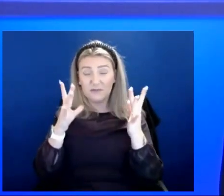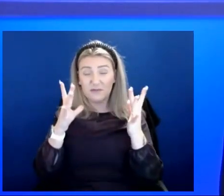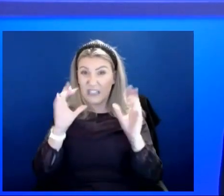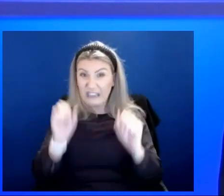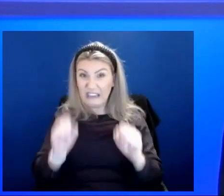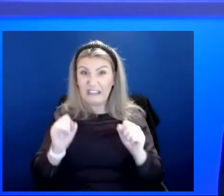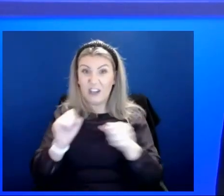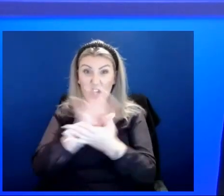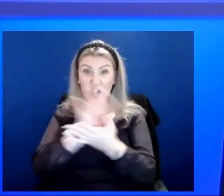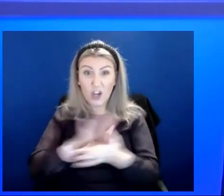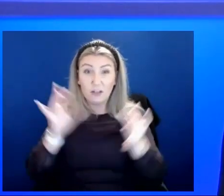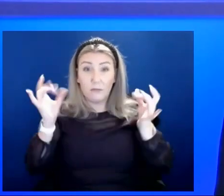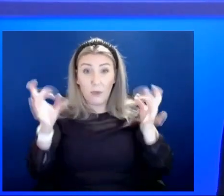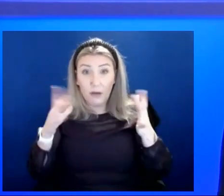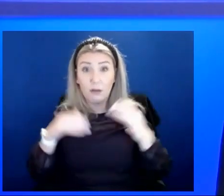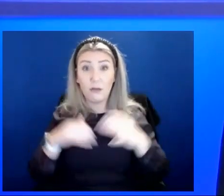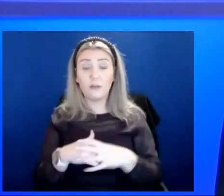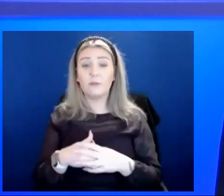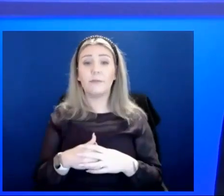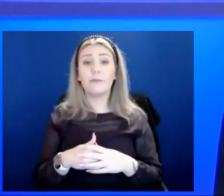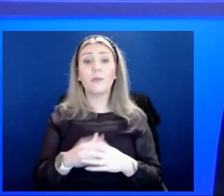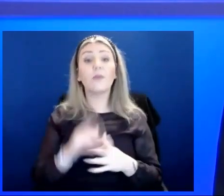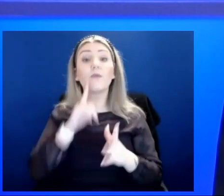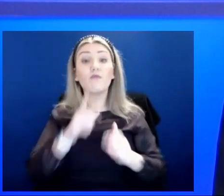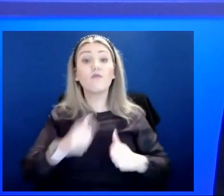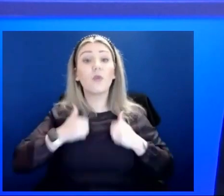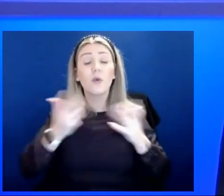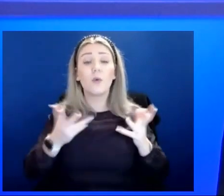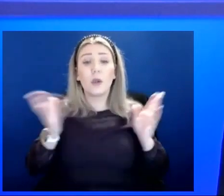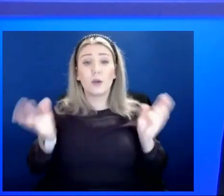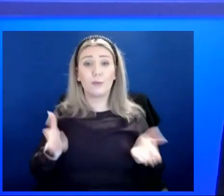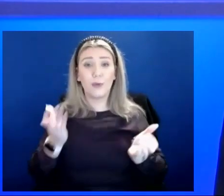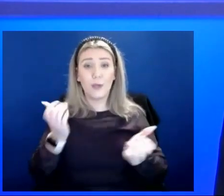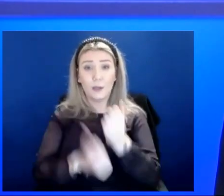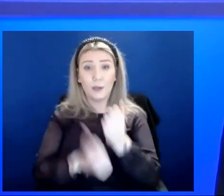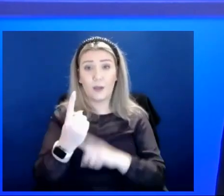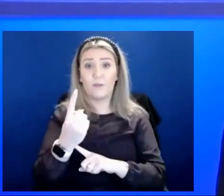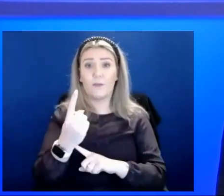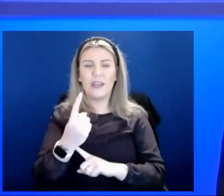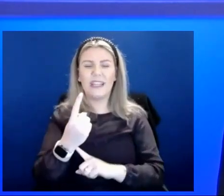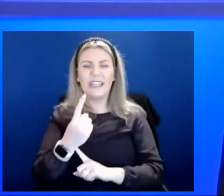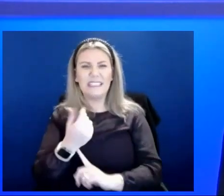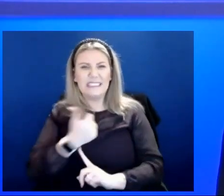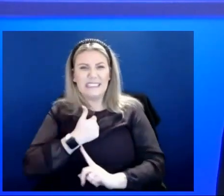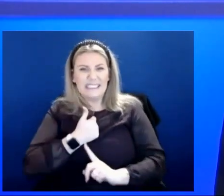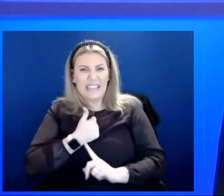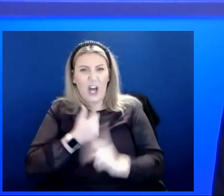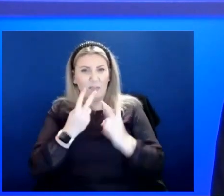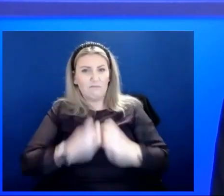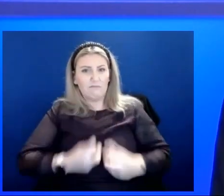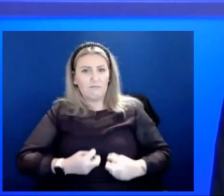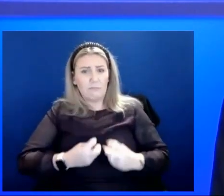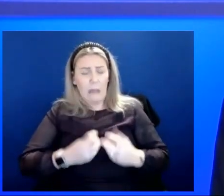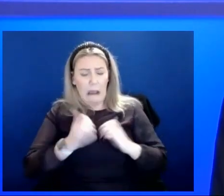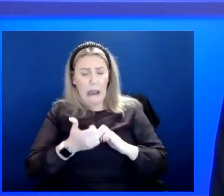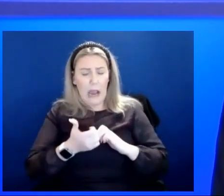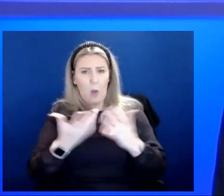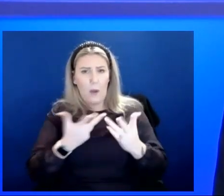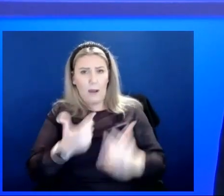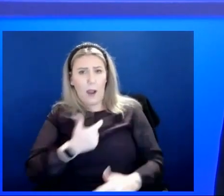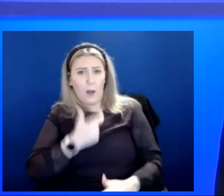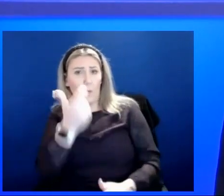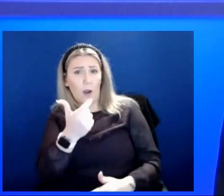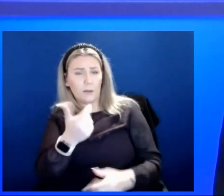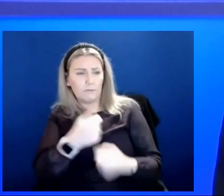that what I encourage everybody to do is kind of a self check-in. How is what you're watching making you feel? And